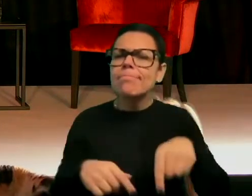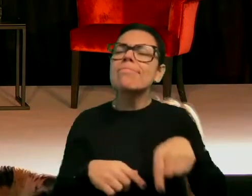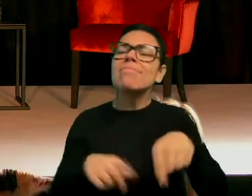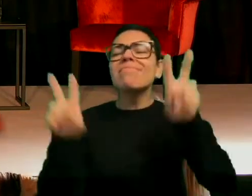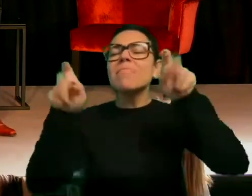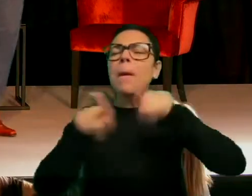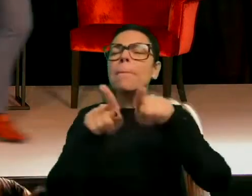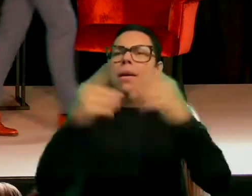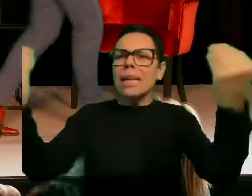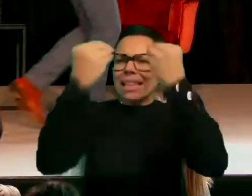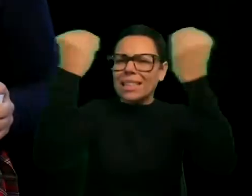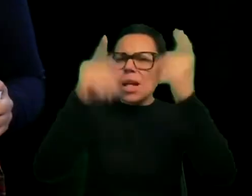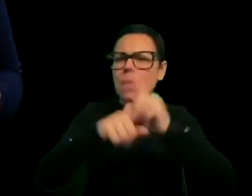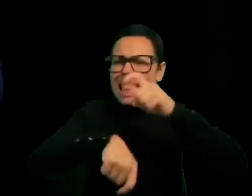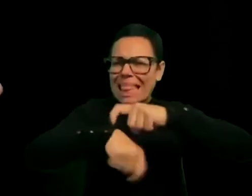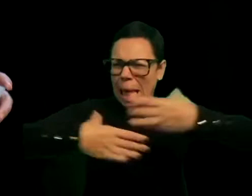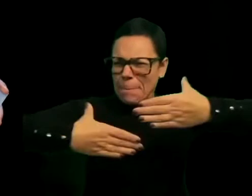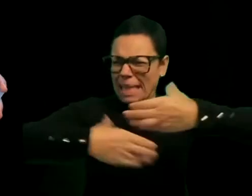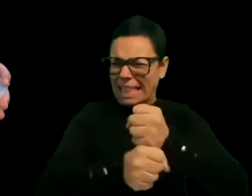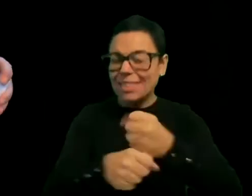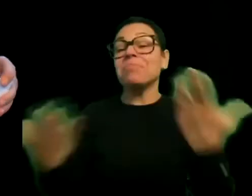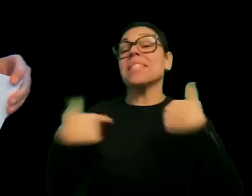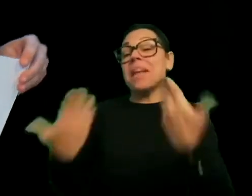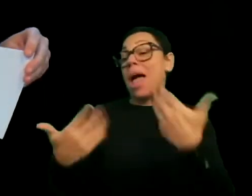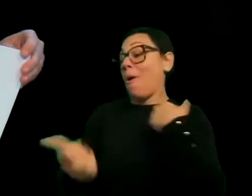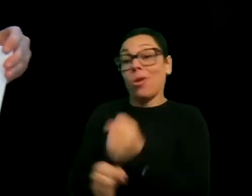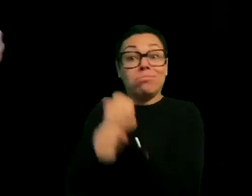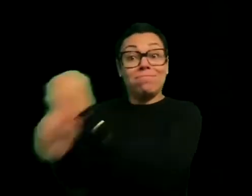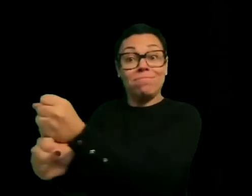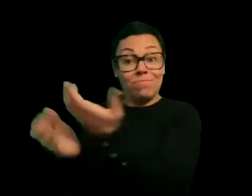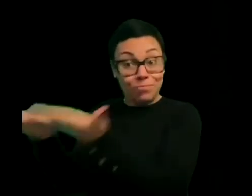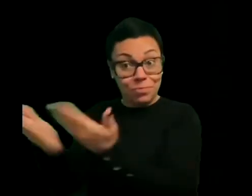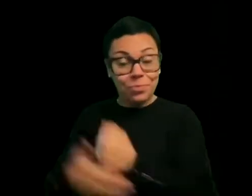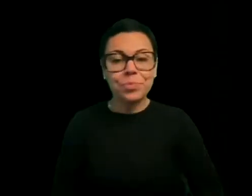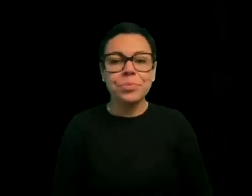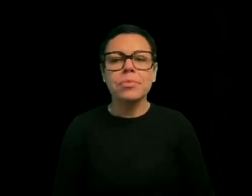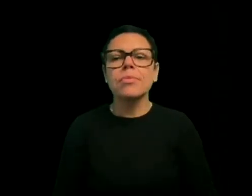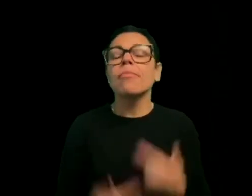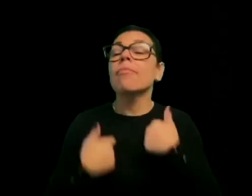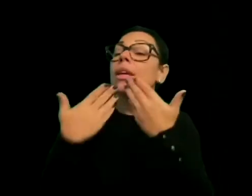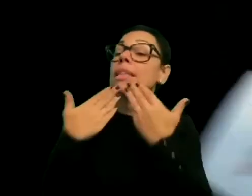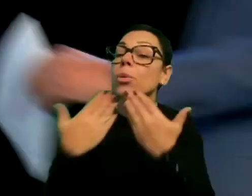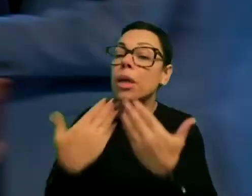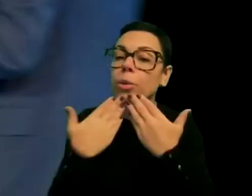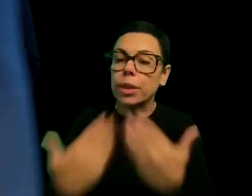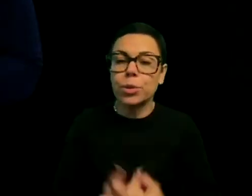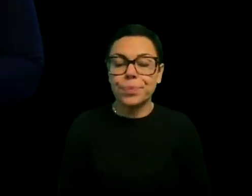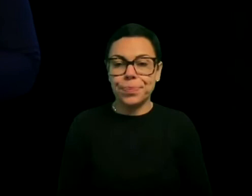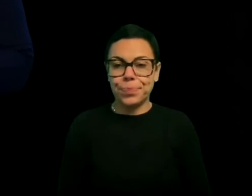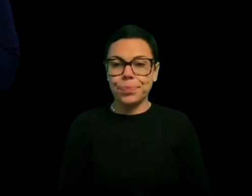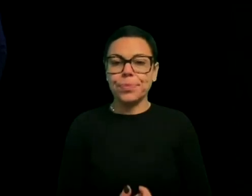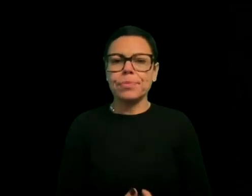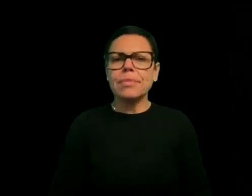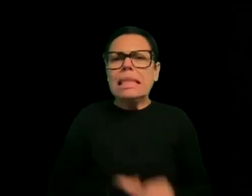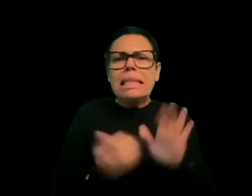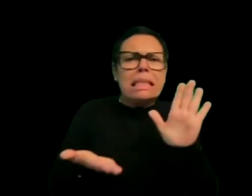it away. All right. Thank you very much. Thank you. Can I have my slides, please? Yeah, I lost my phone